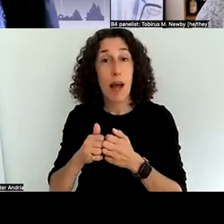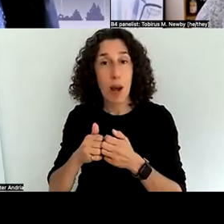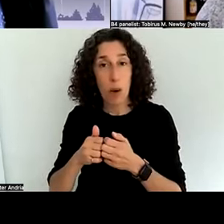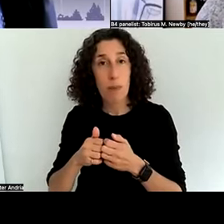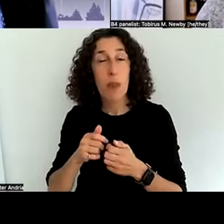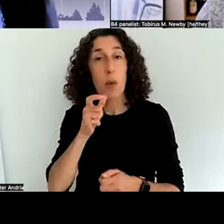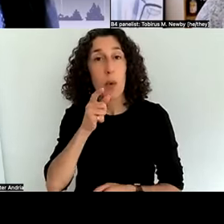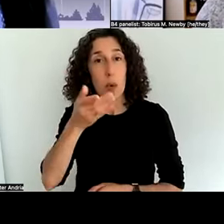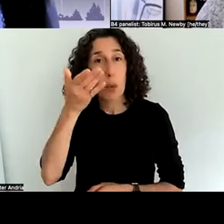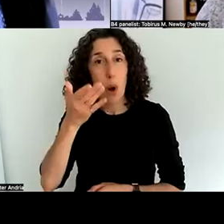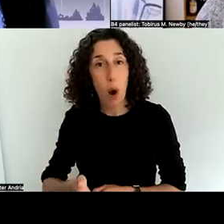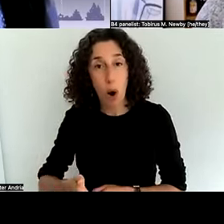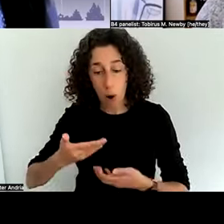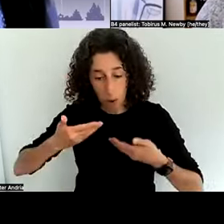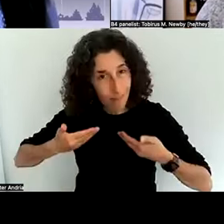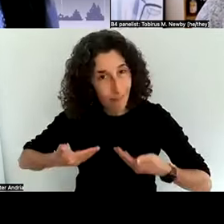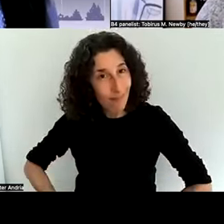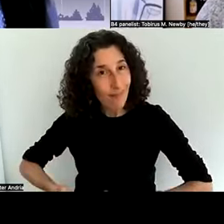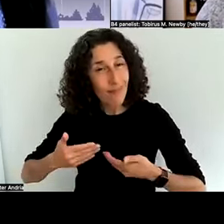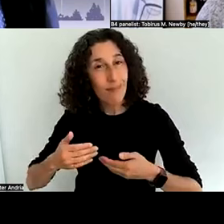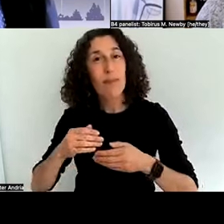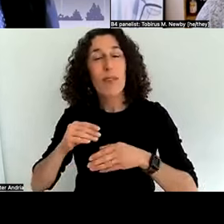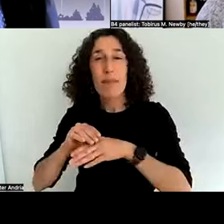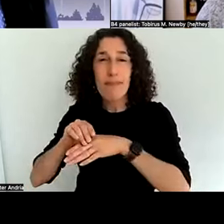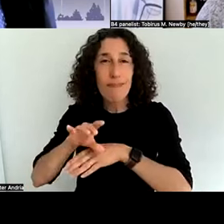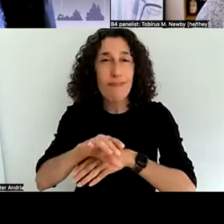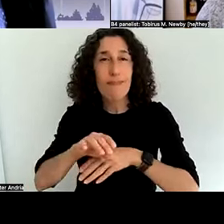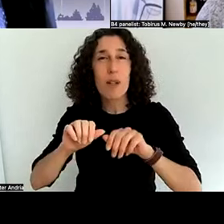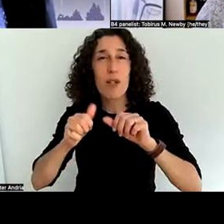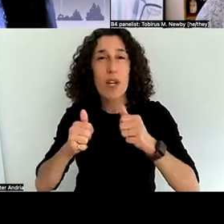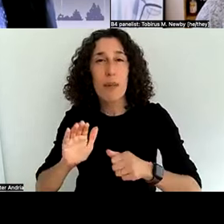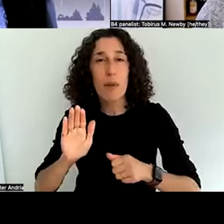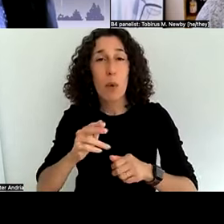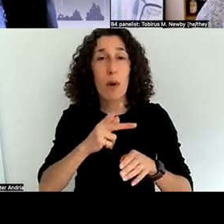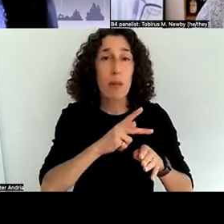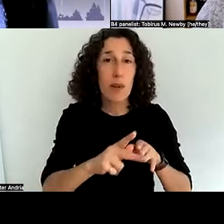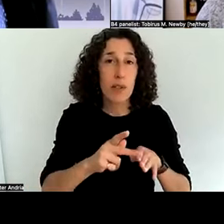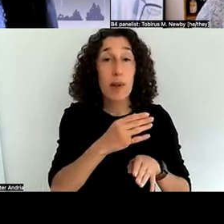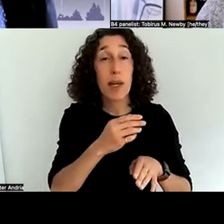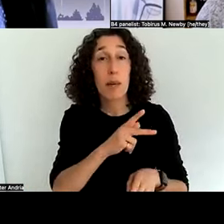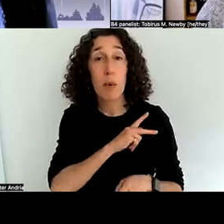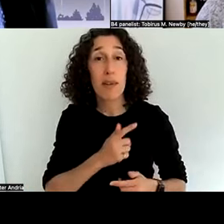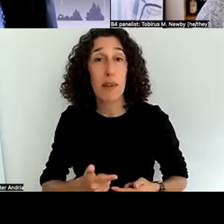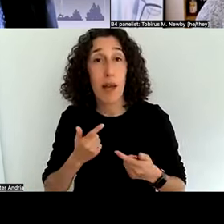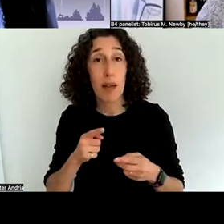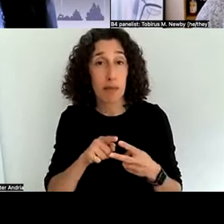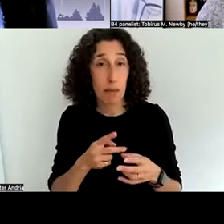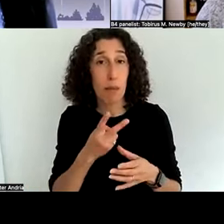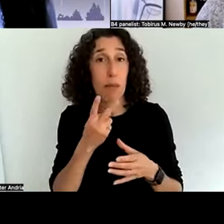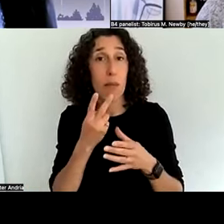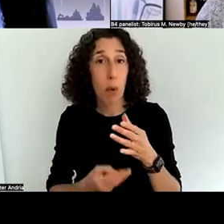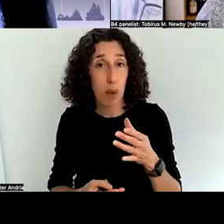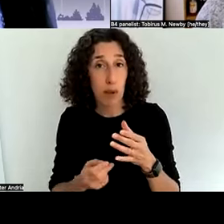different components of both your personal and professional lives. And as we move the conversation from really